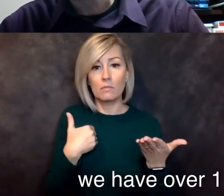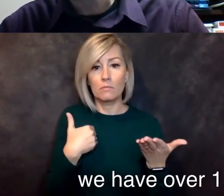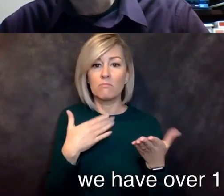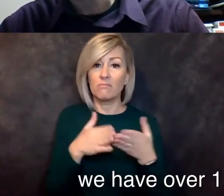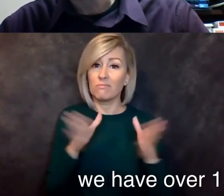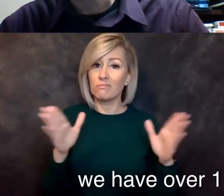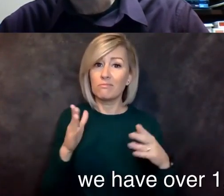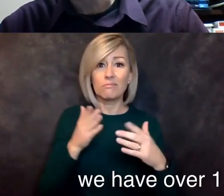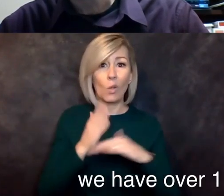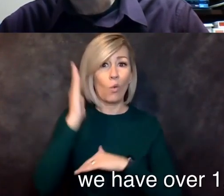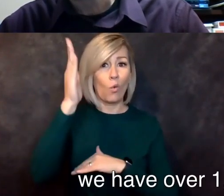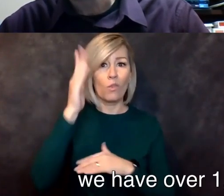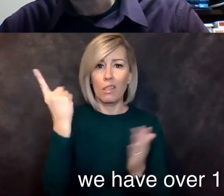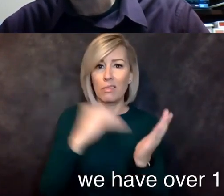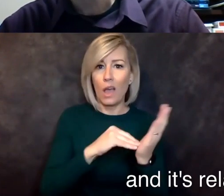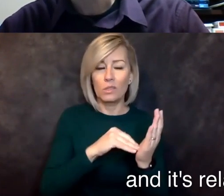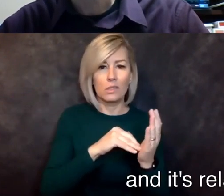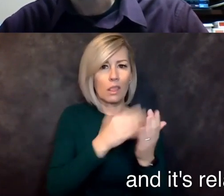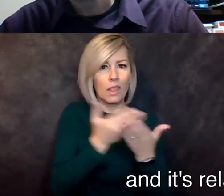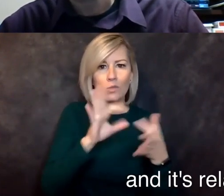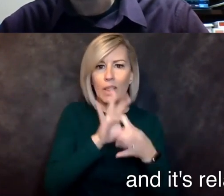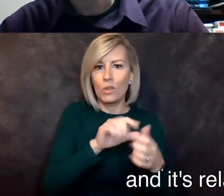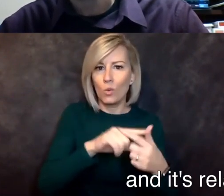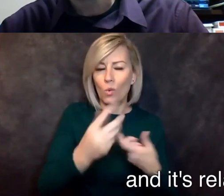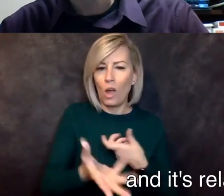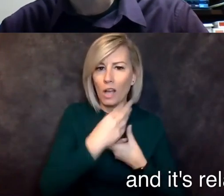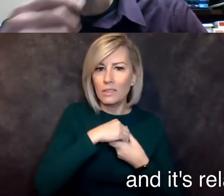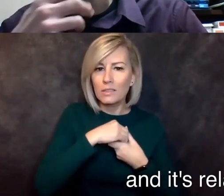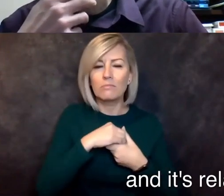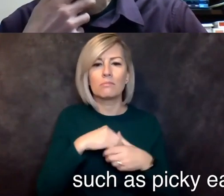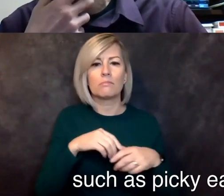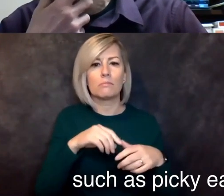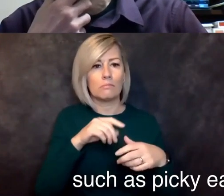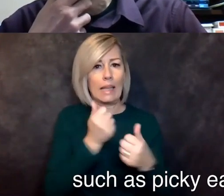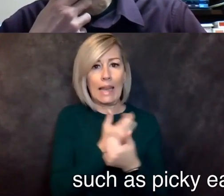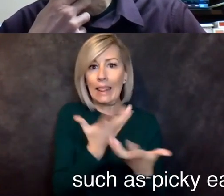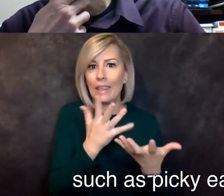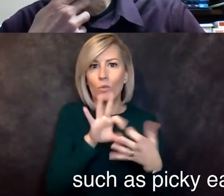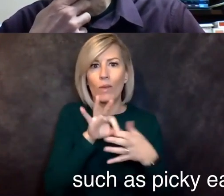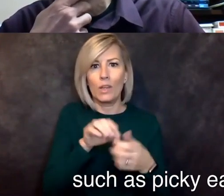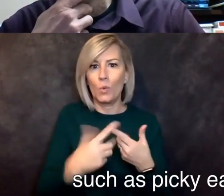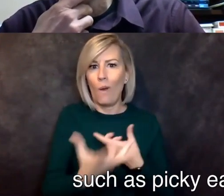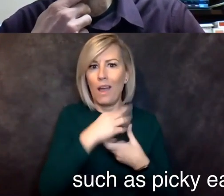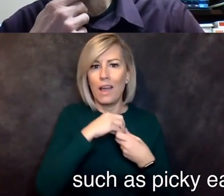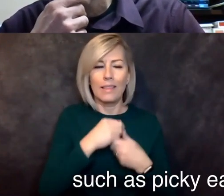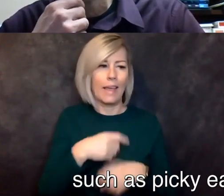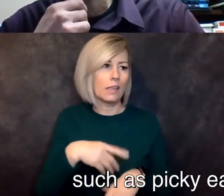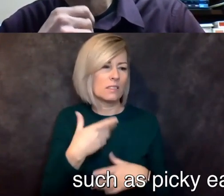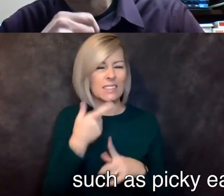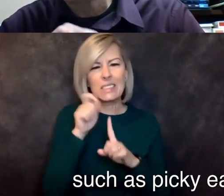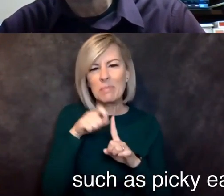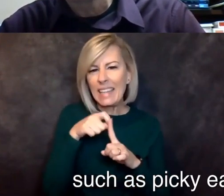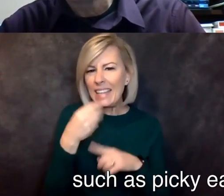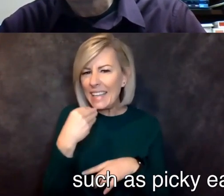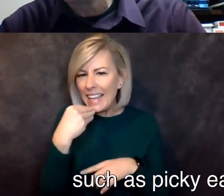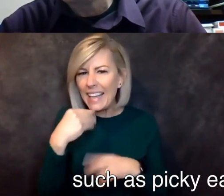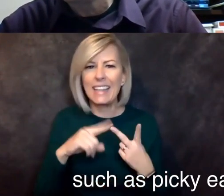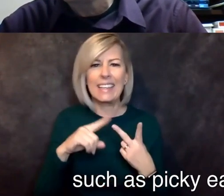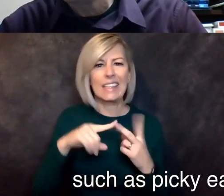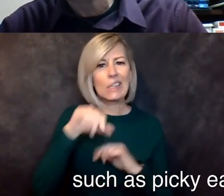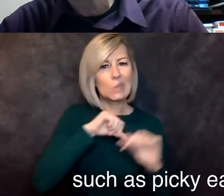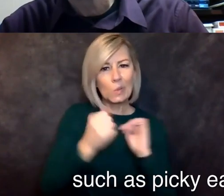1,000 items on autism and its related conditions, such as picky eating and social